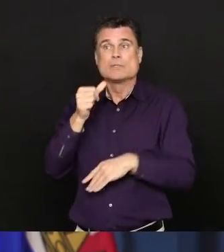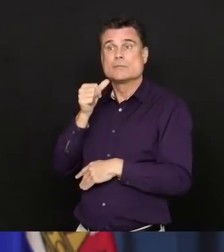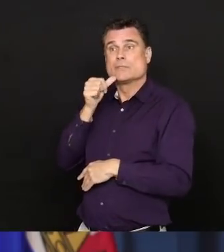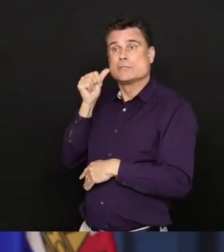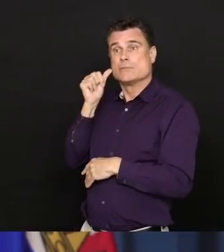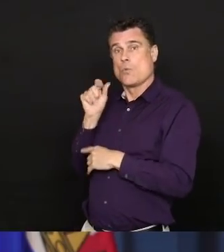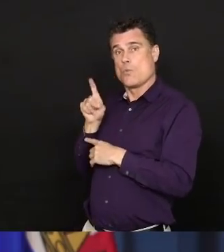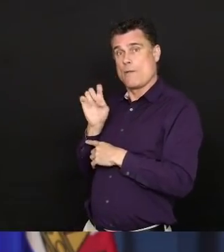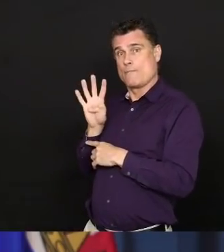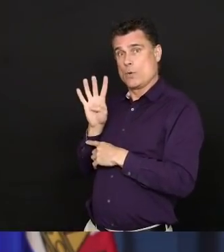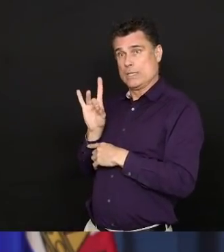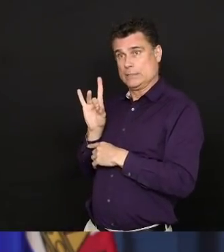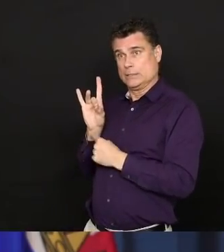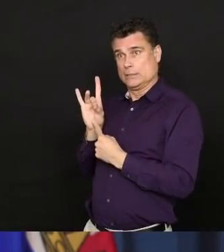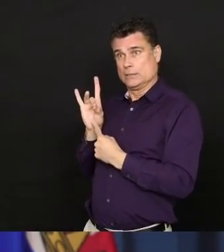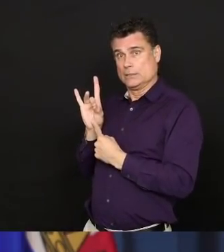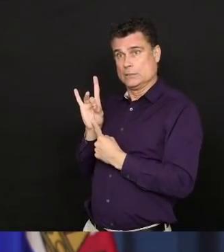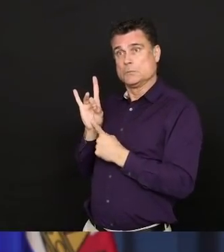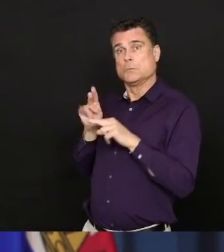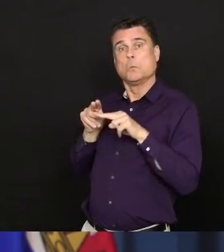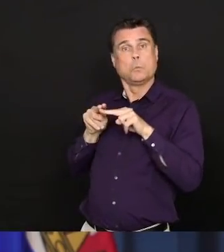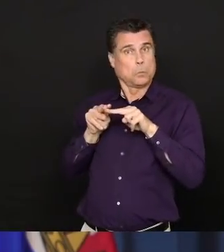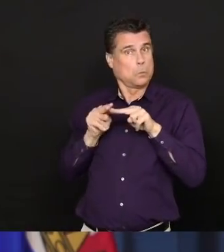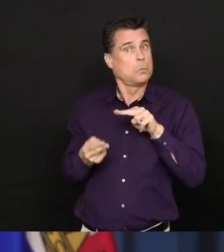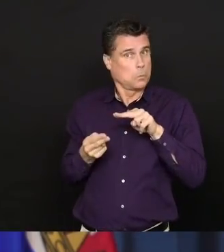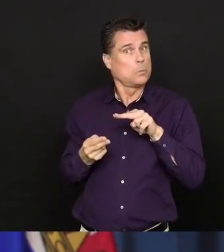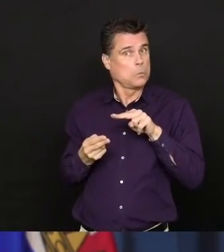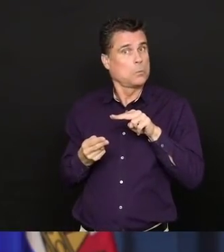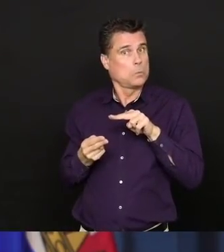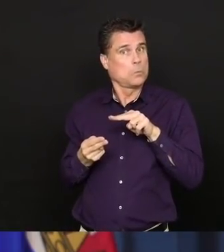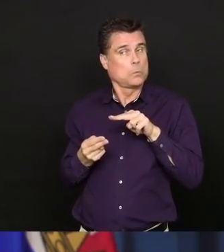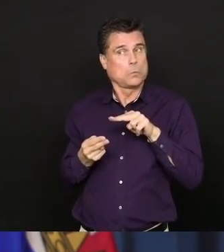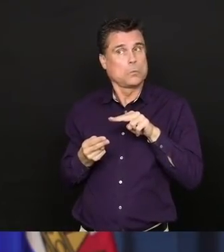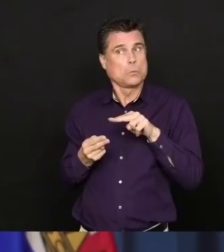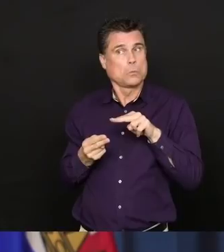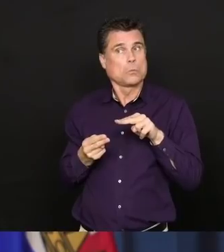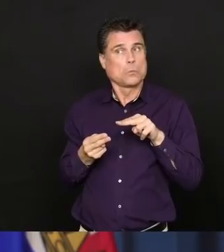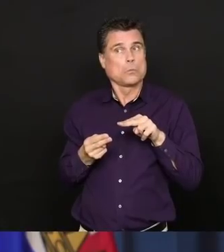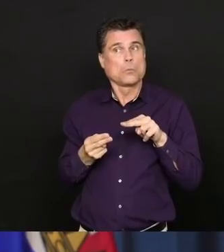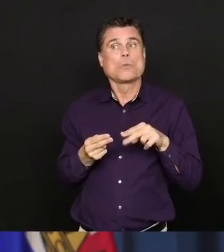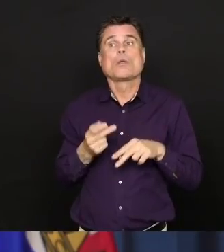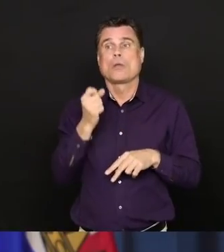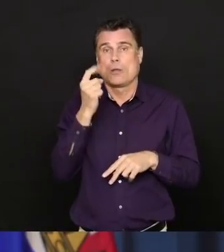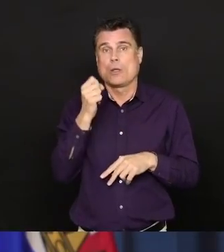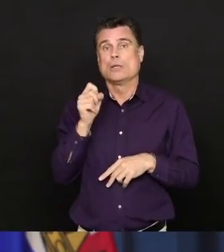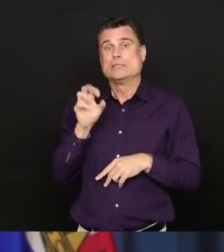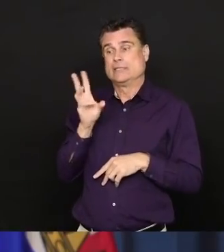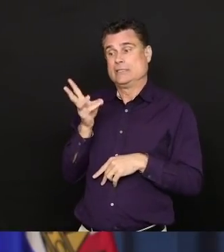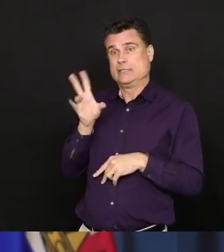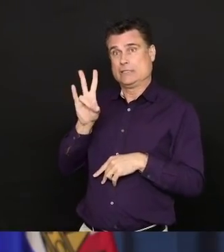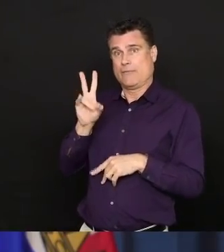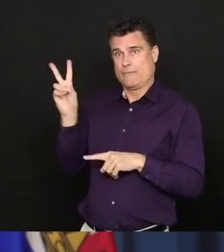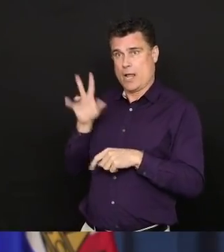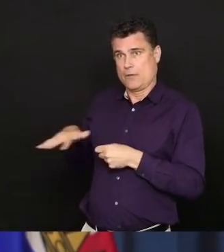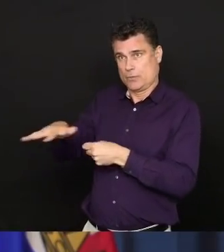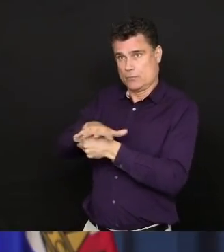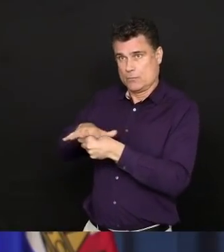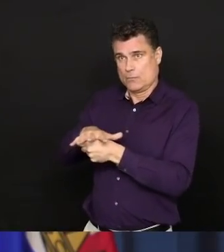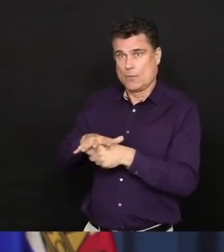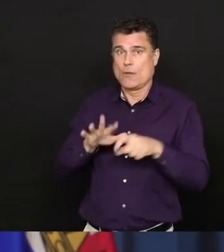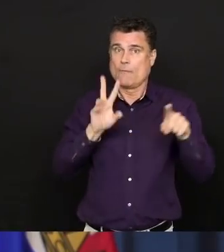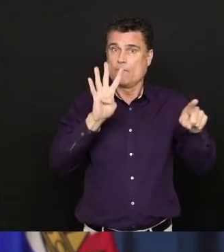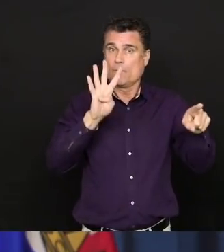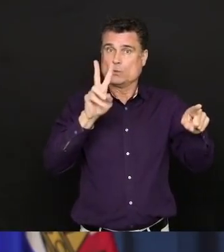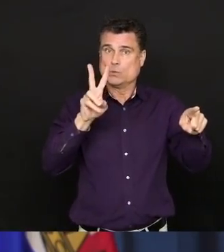are currently 146 people in acute care hospitals who have tested positive for COVID-19 as we